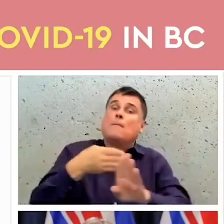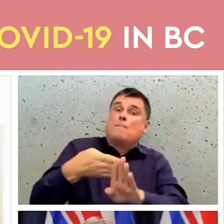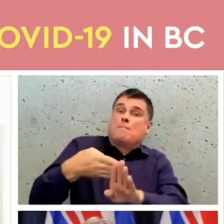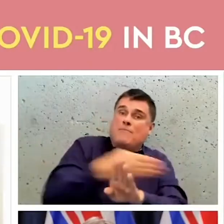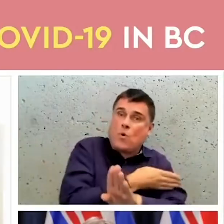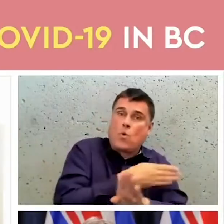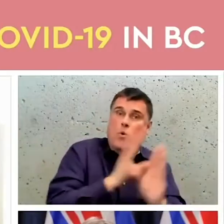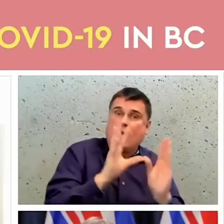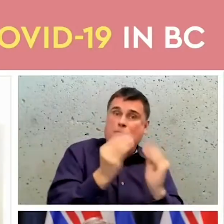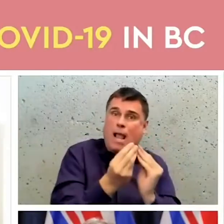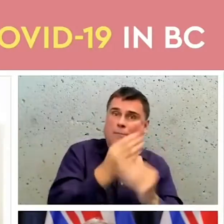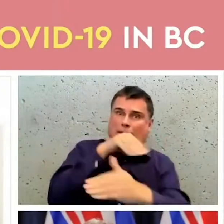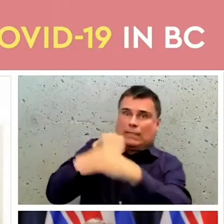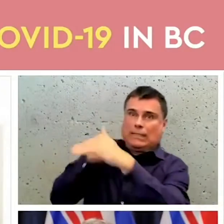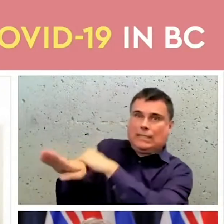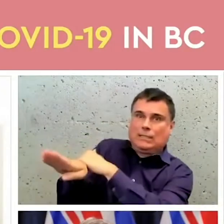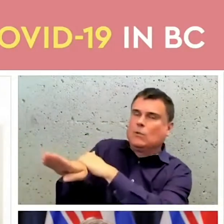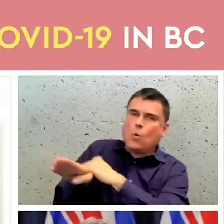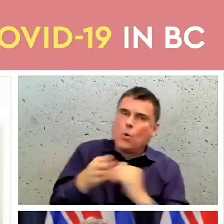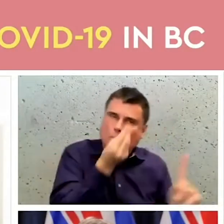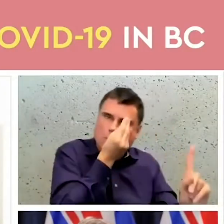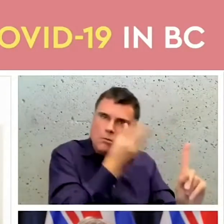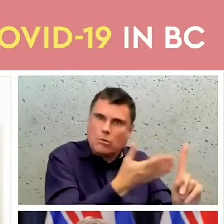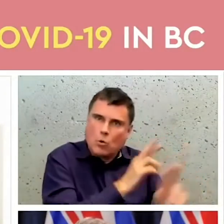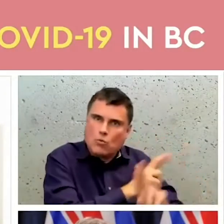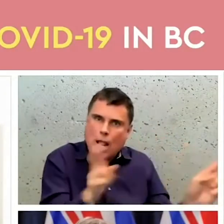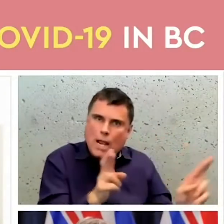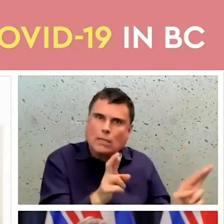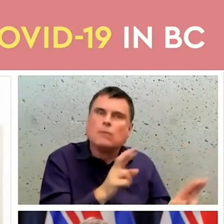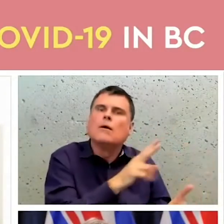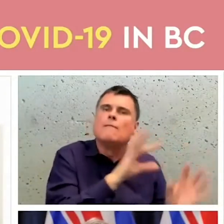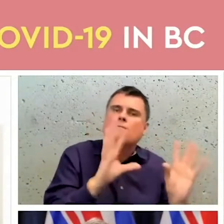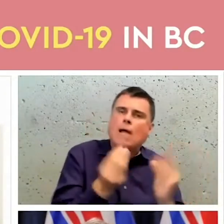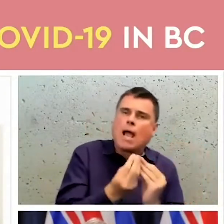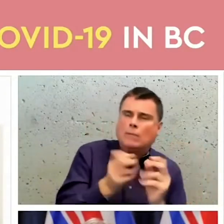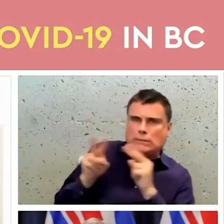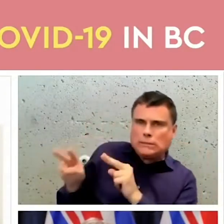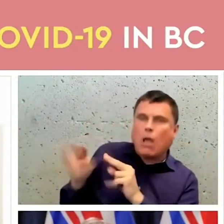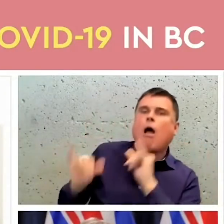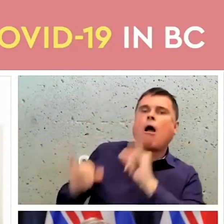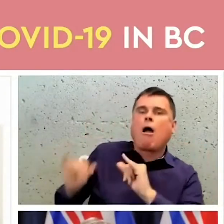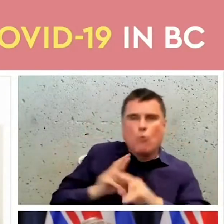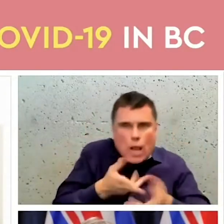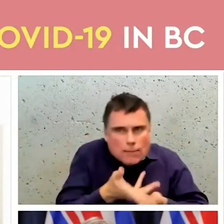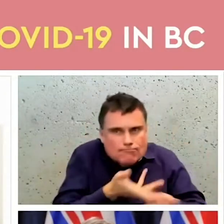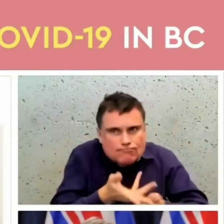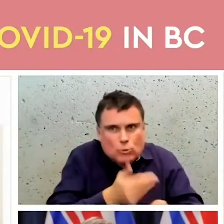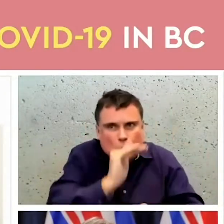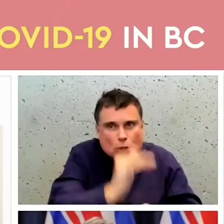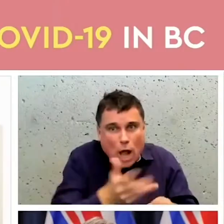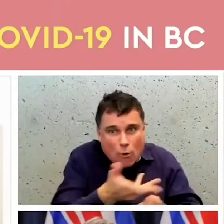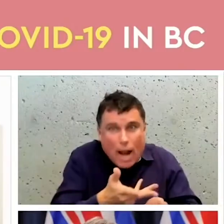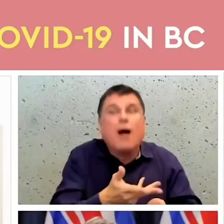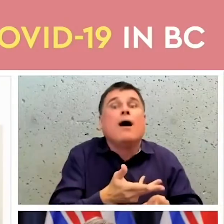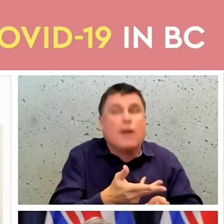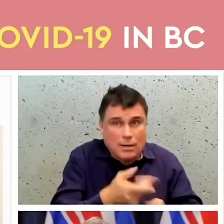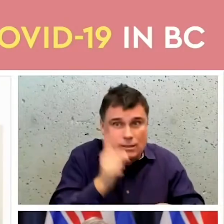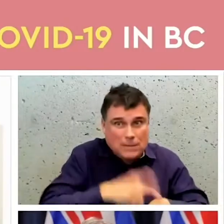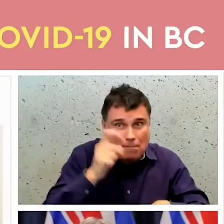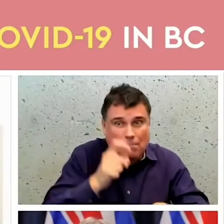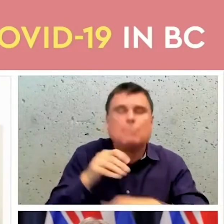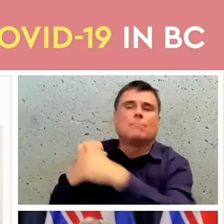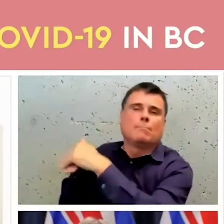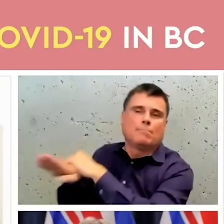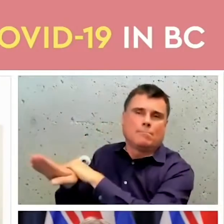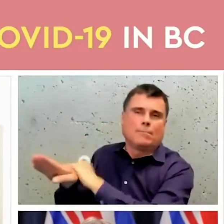Now, we have children, as you know, in small communities and very remote communities around the province. Many of those very remote communities